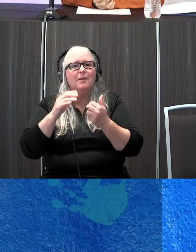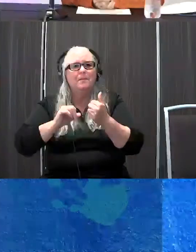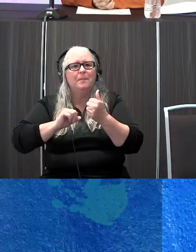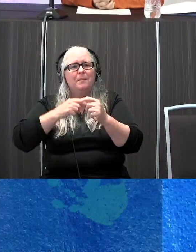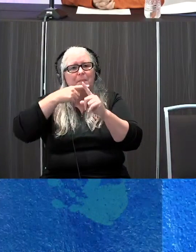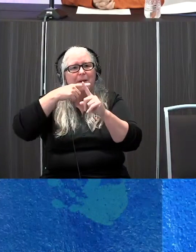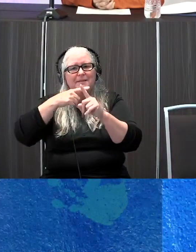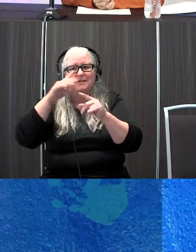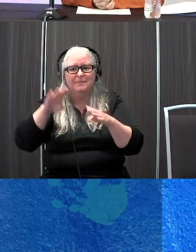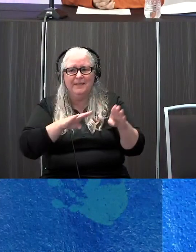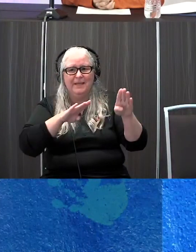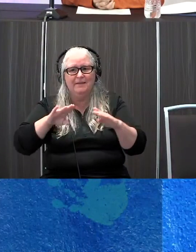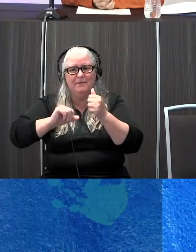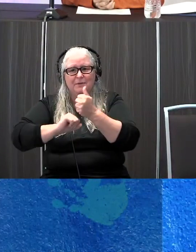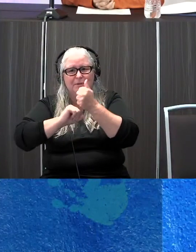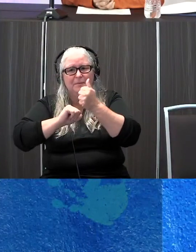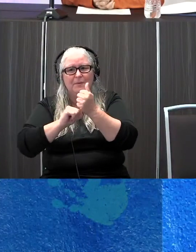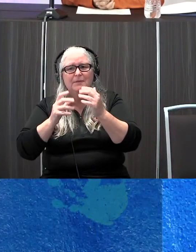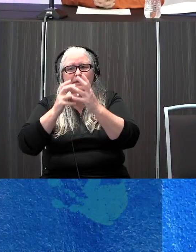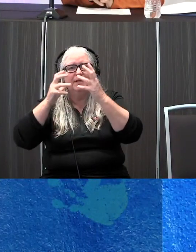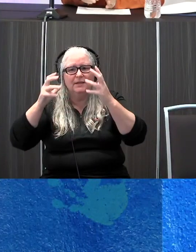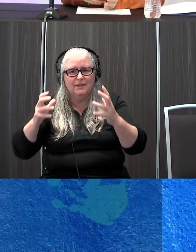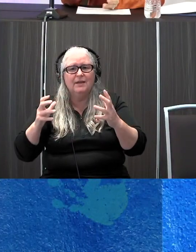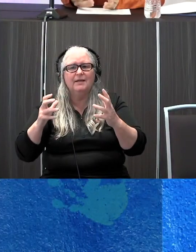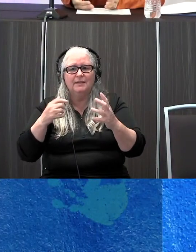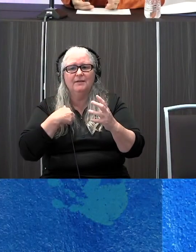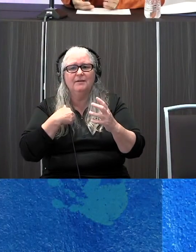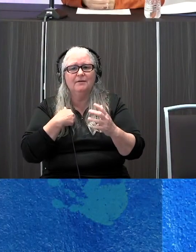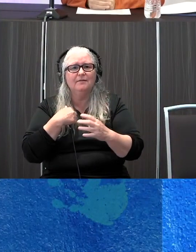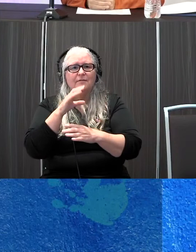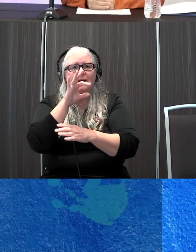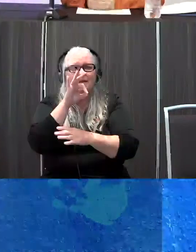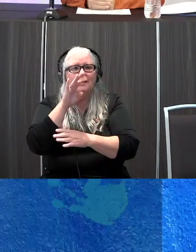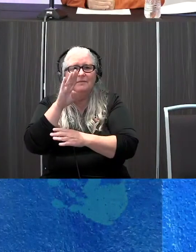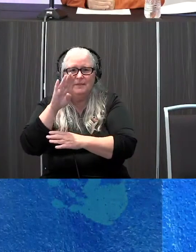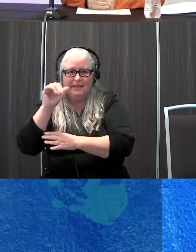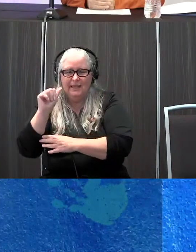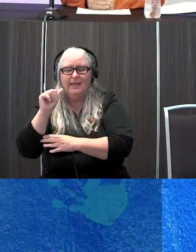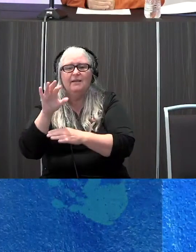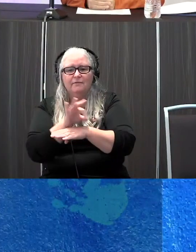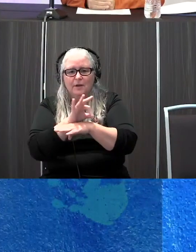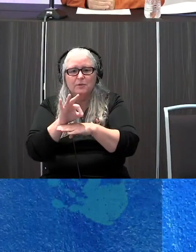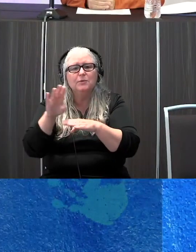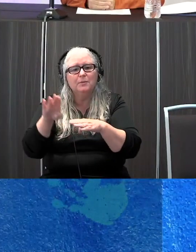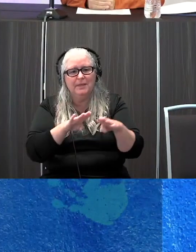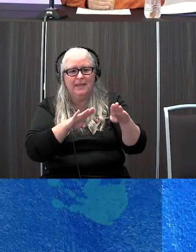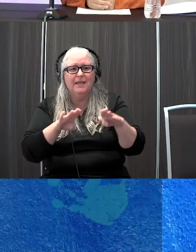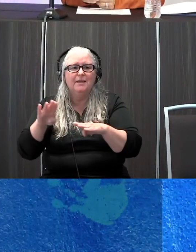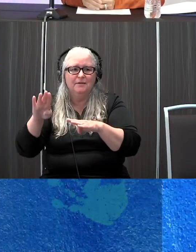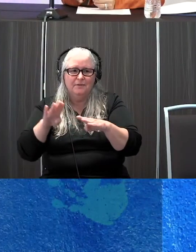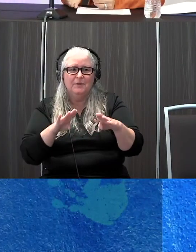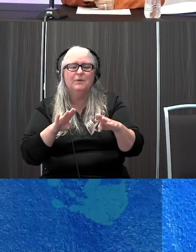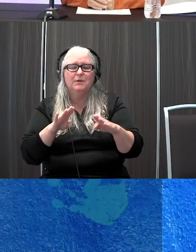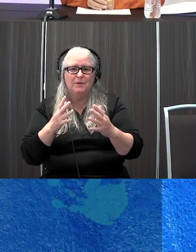a lot of your FBA, your functional behavior assessments, and just being positive in those reinforcers. For